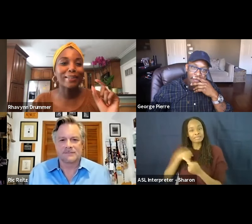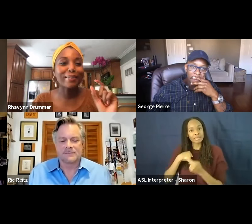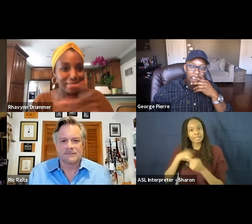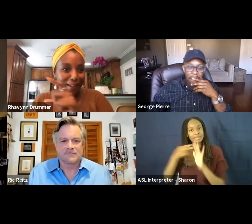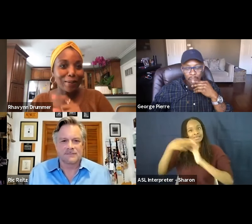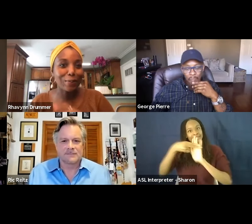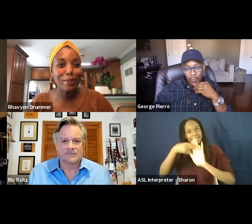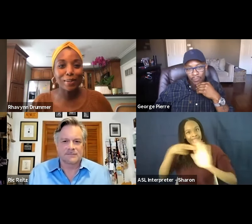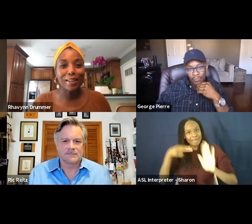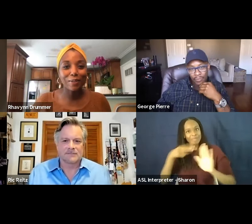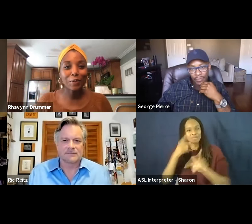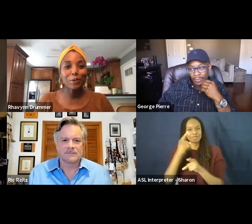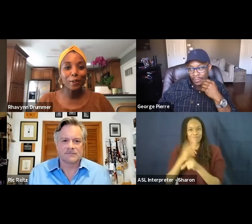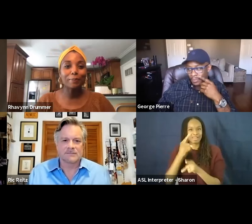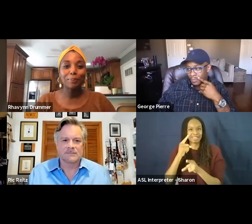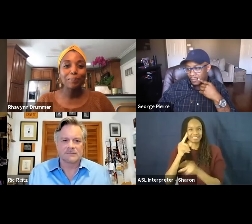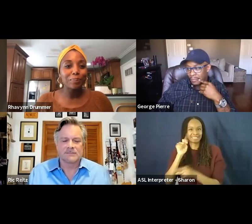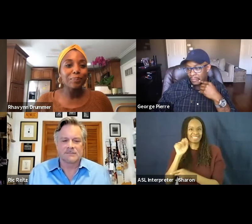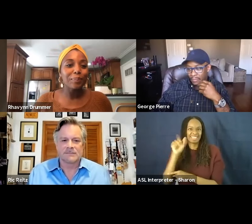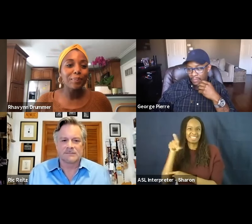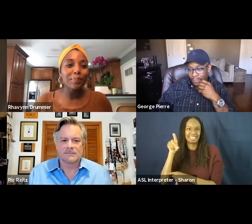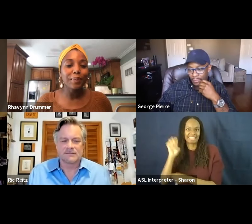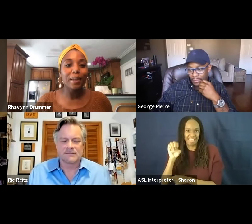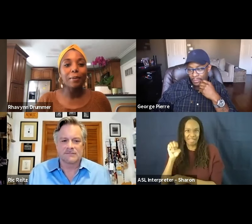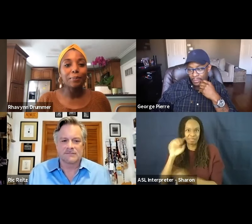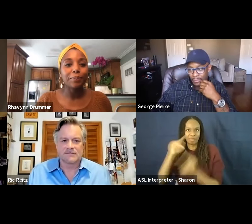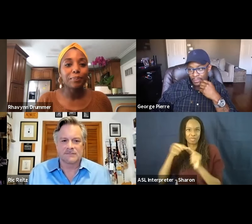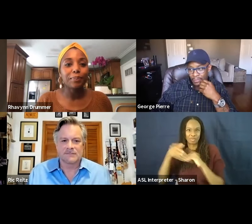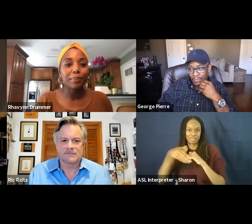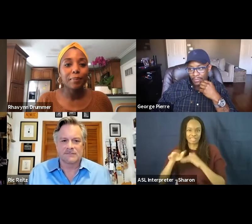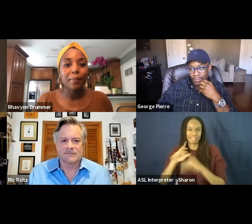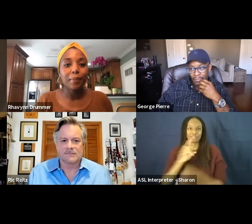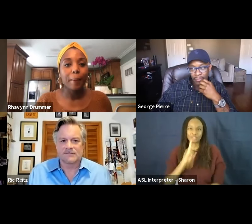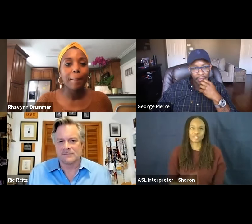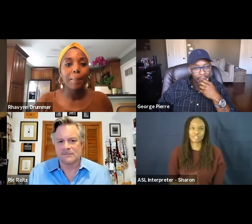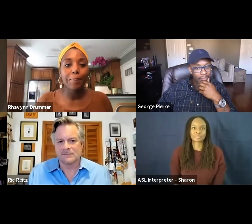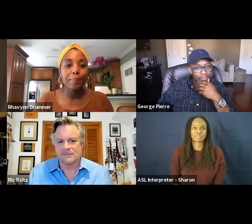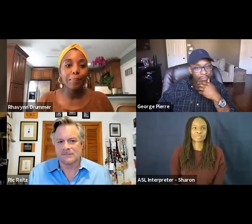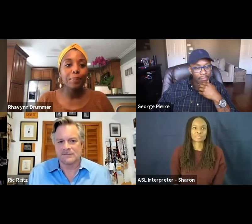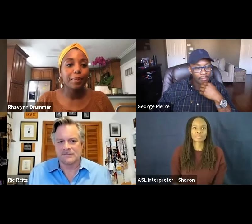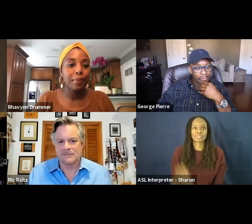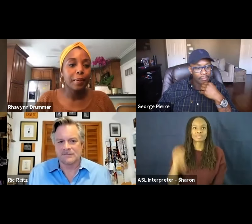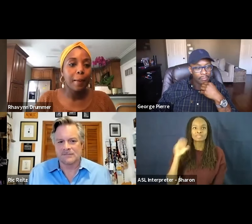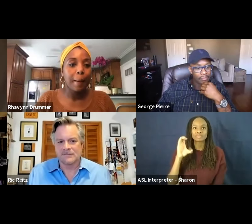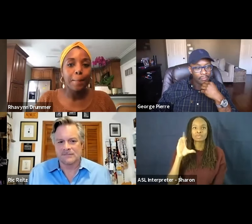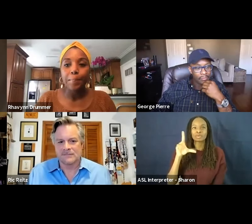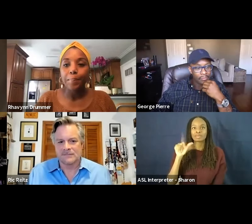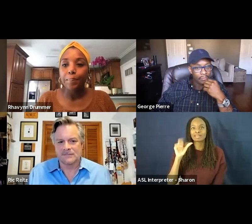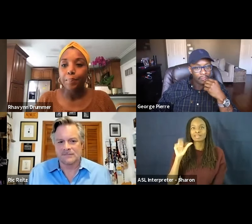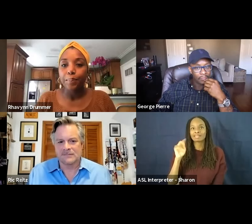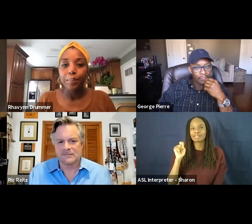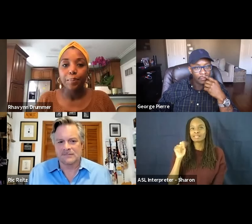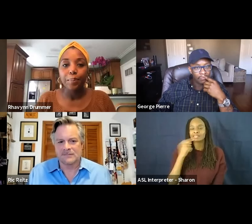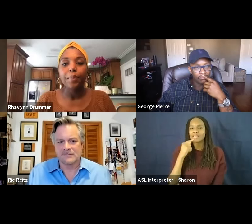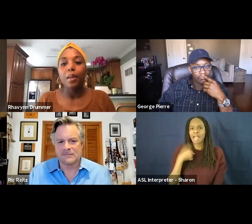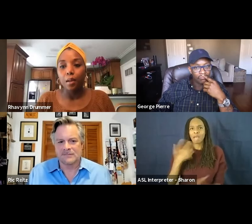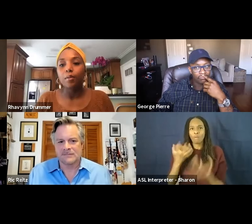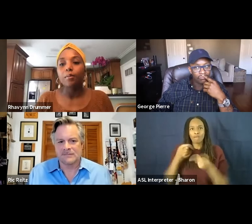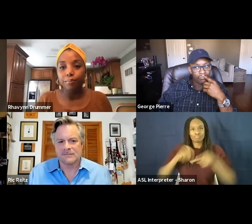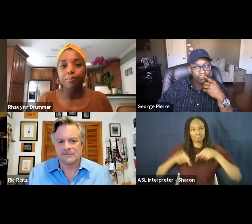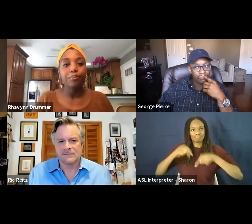correct take when you send it, for sure. Wow, thanks. I want to go back to COVID before I